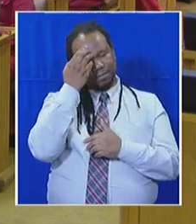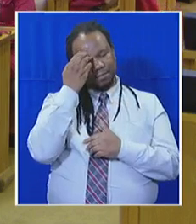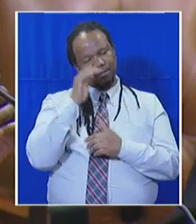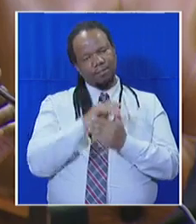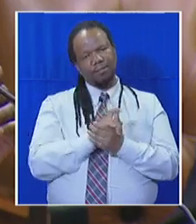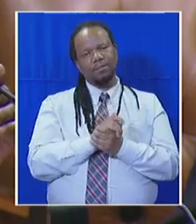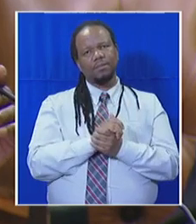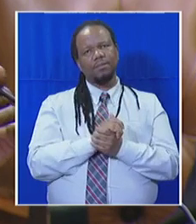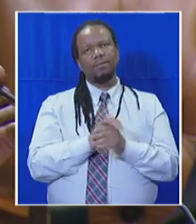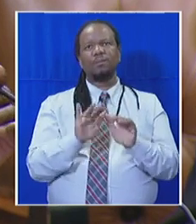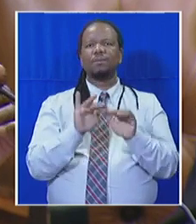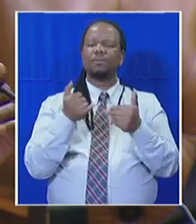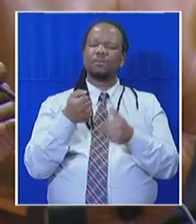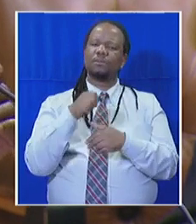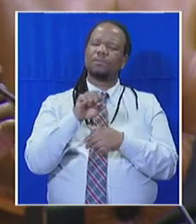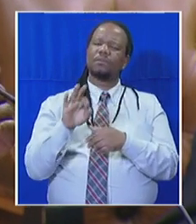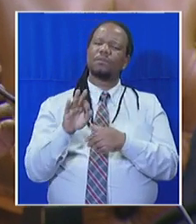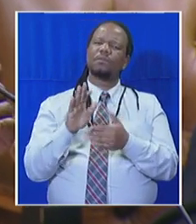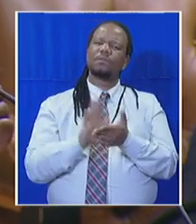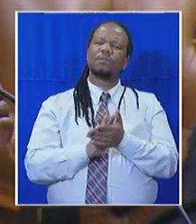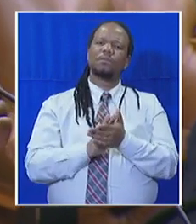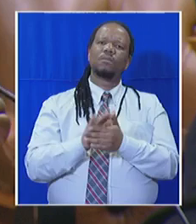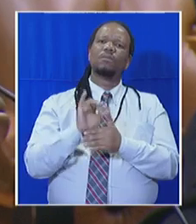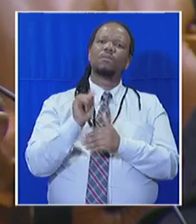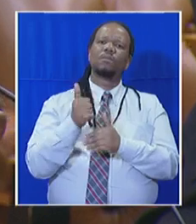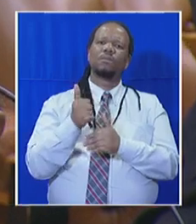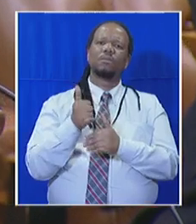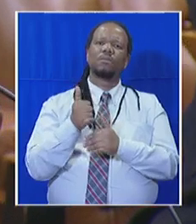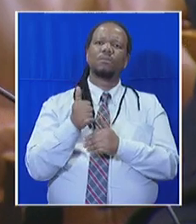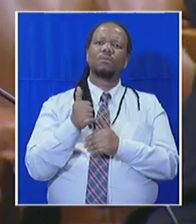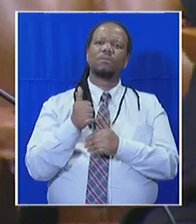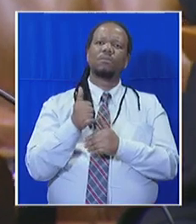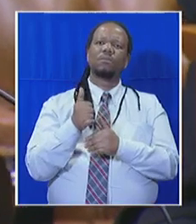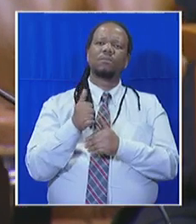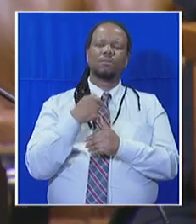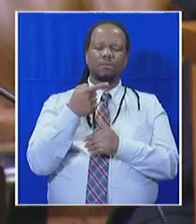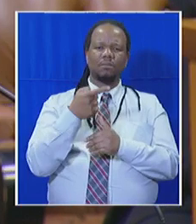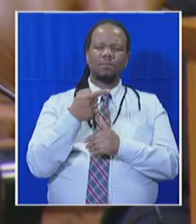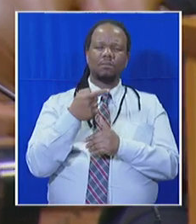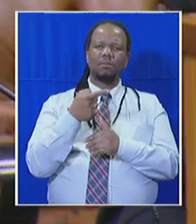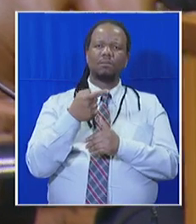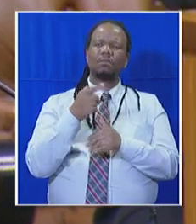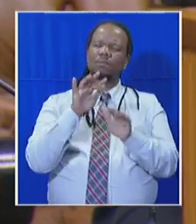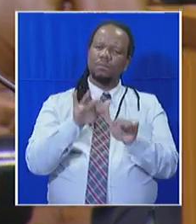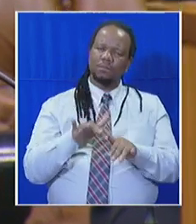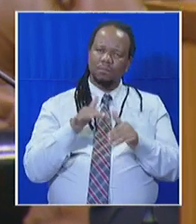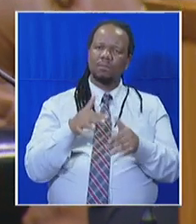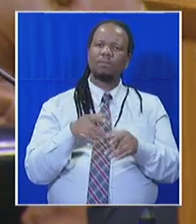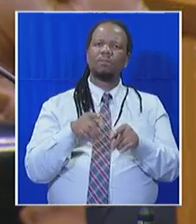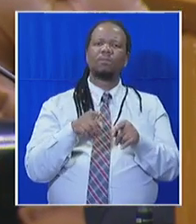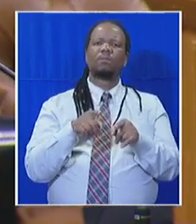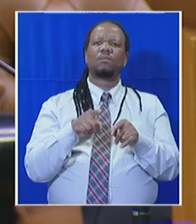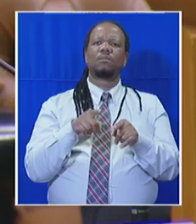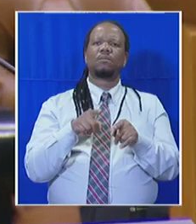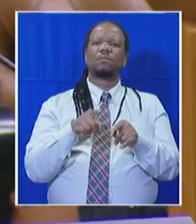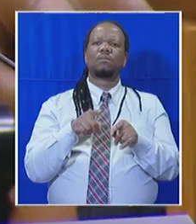ndiphakamela phantsi kwe-EFF ndithi le ndlu xa iphinda ihlala kwixesha elizayo sikhe sixoxe ngendlela